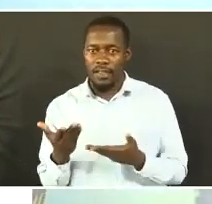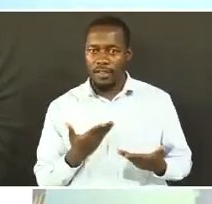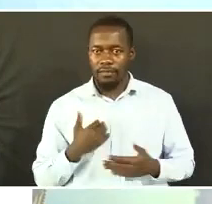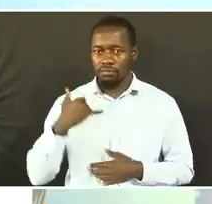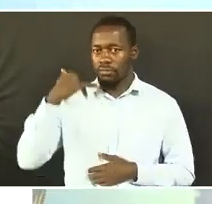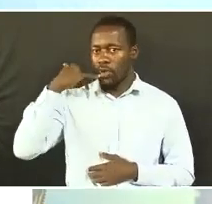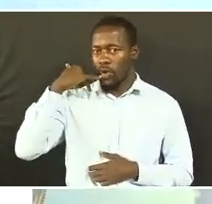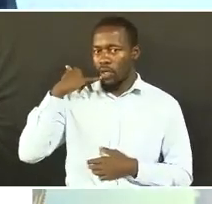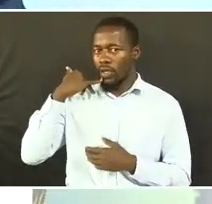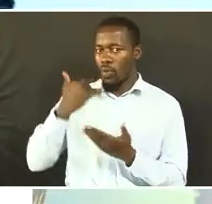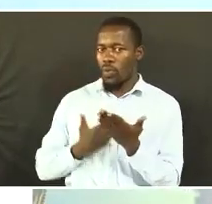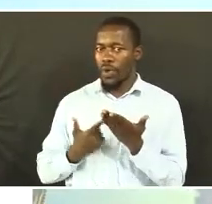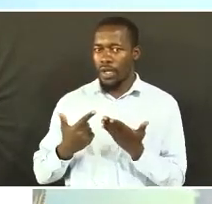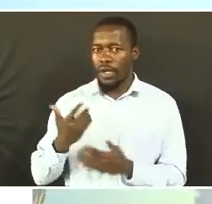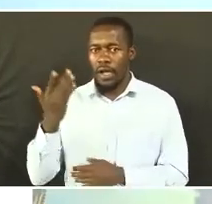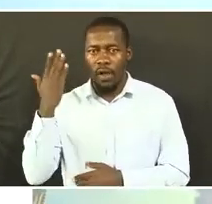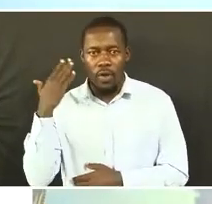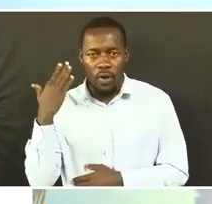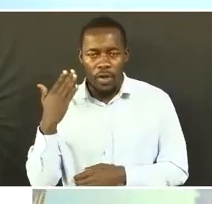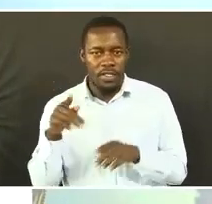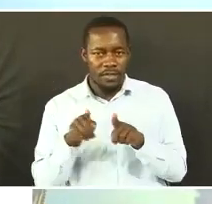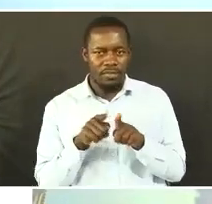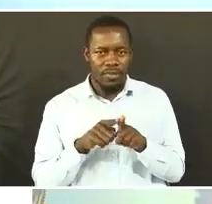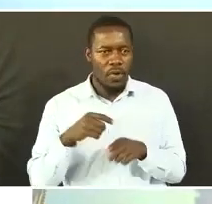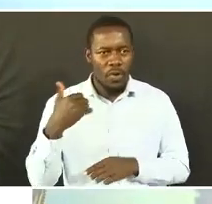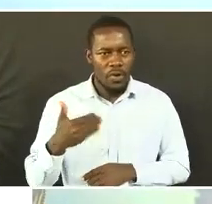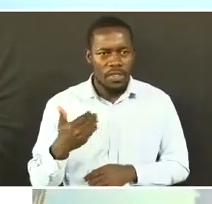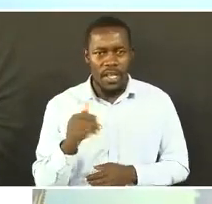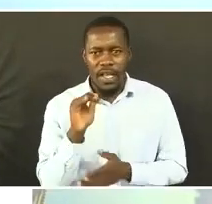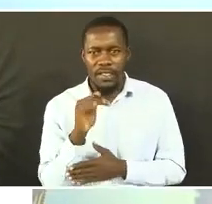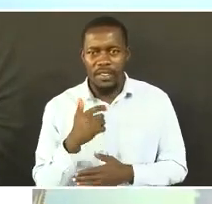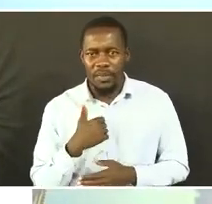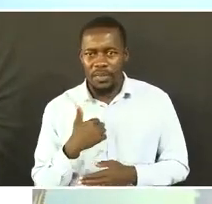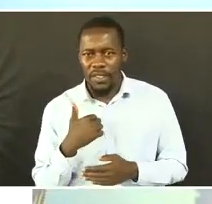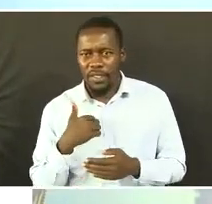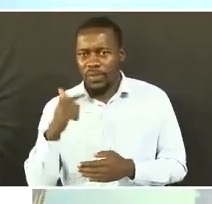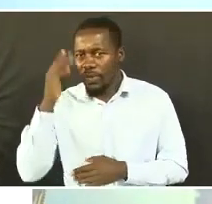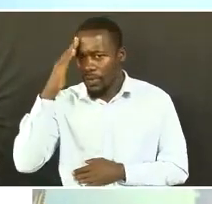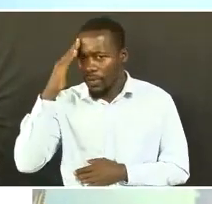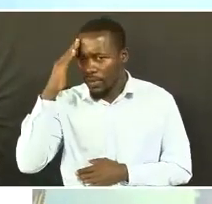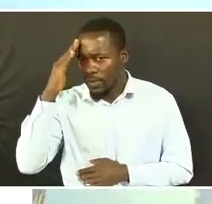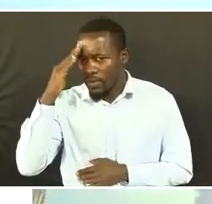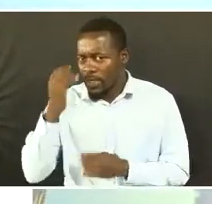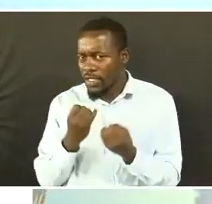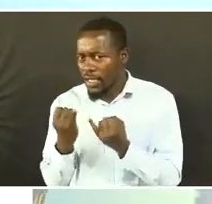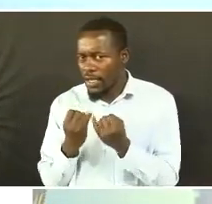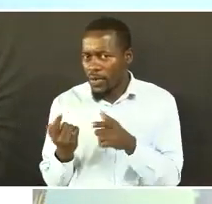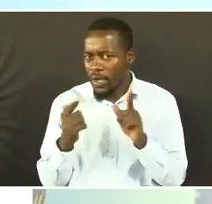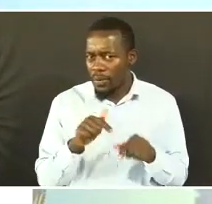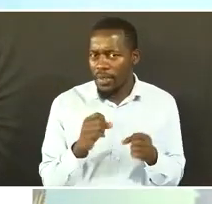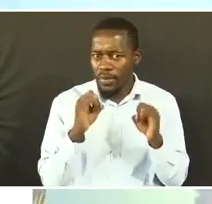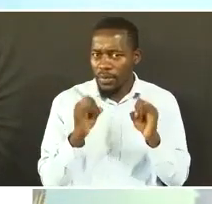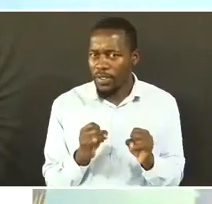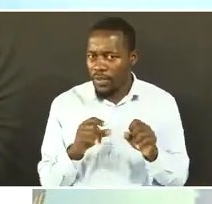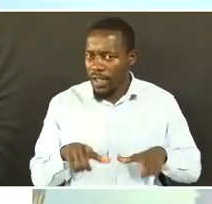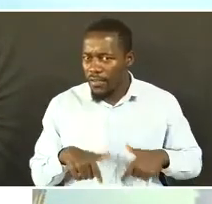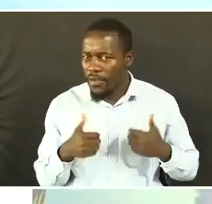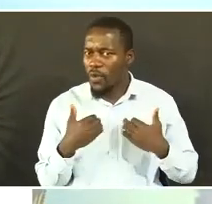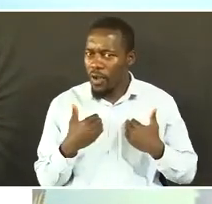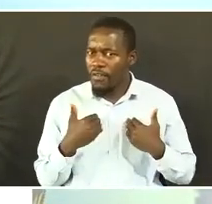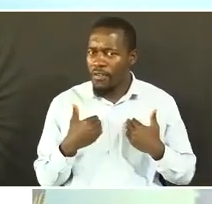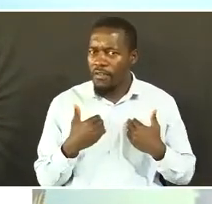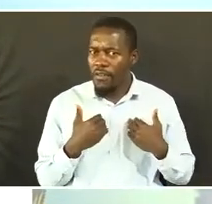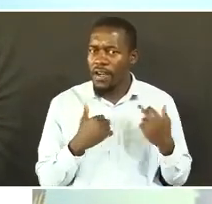a week ago, has not ceased to remind me when the week was getting busy that, hey, brother, you have an assignment